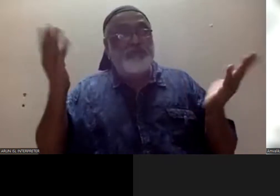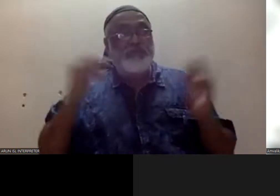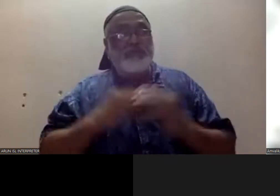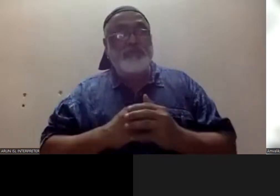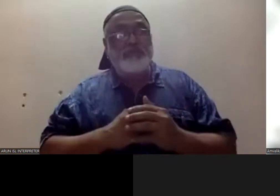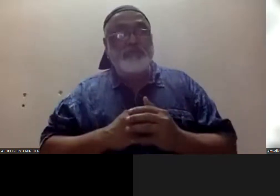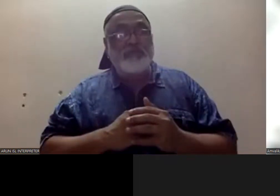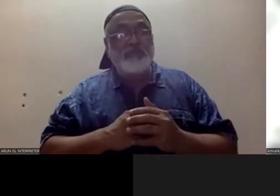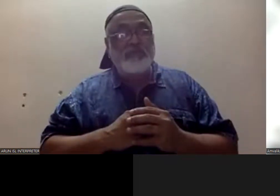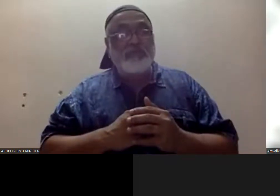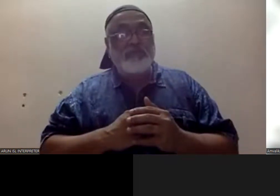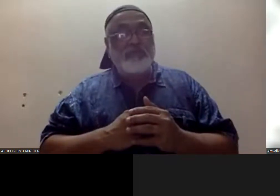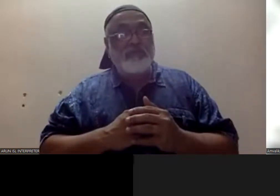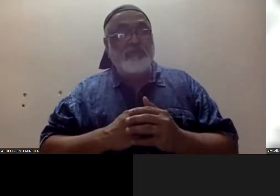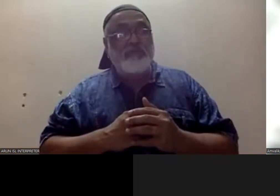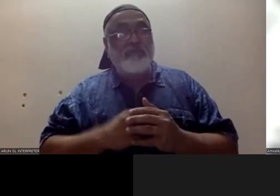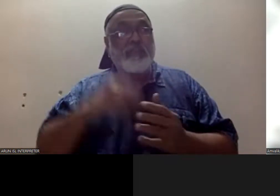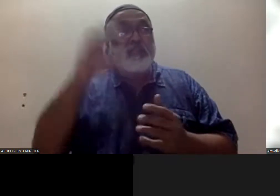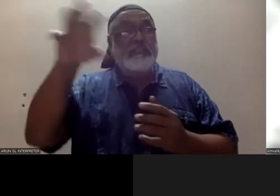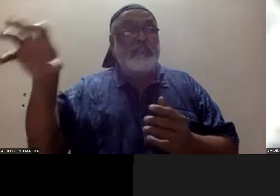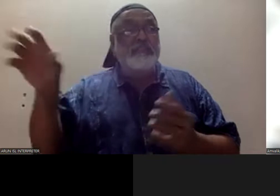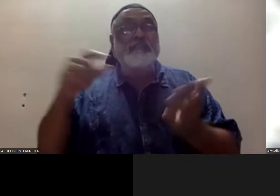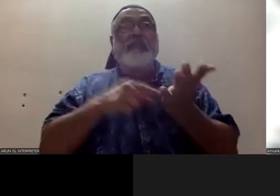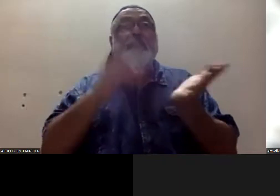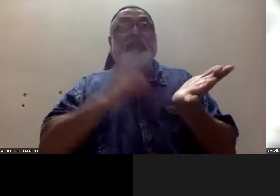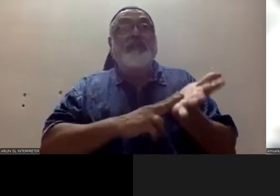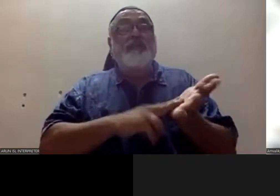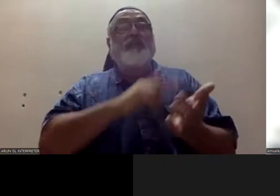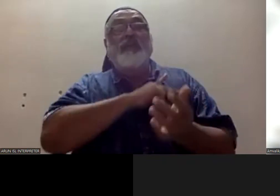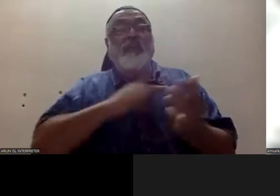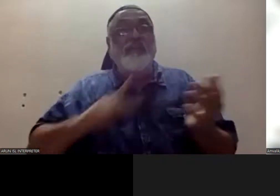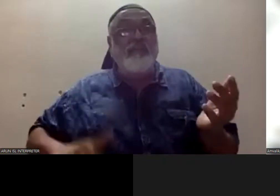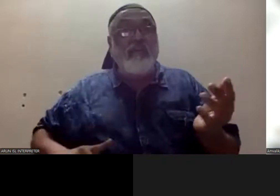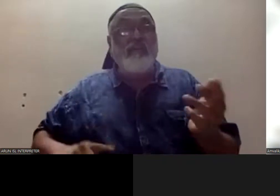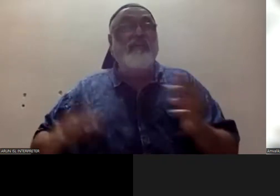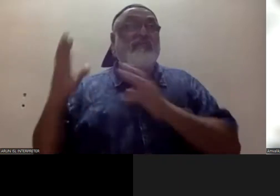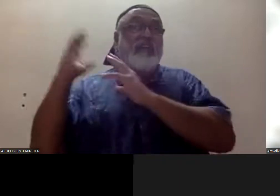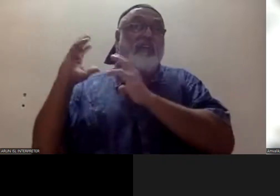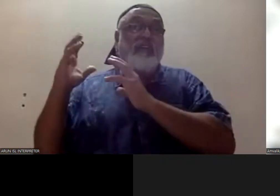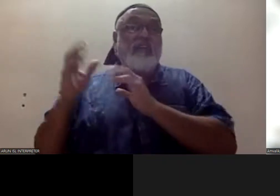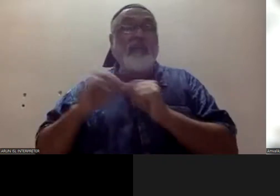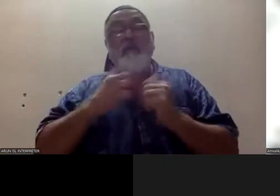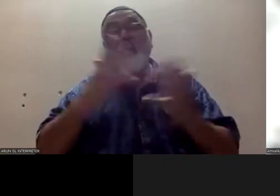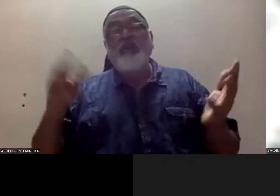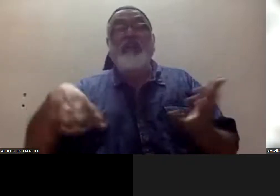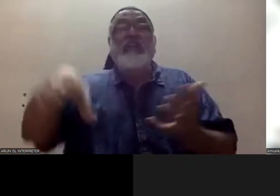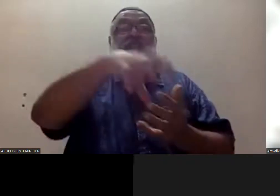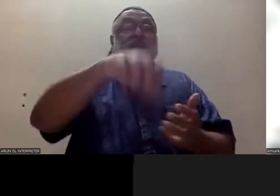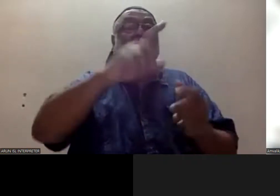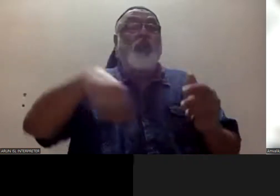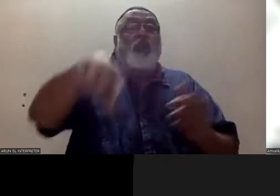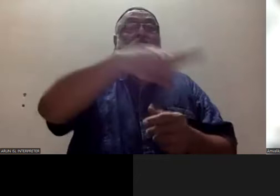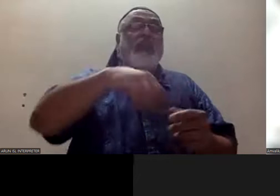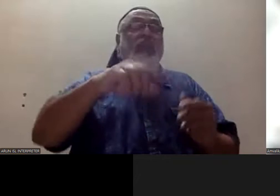I do understand that states like Tamil Nadu and Karnataka and Kerala are doing quite a lot about disability